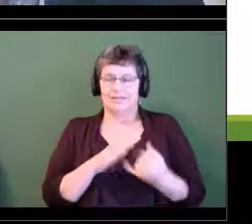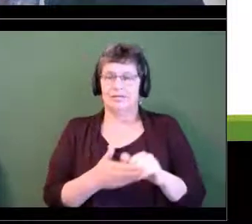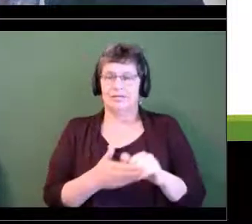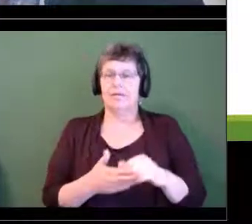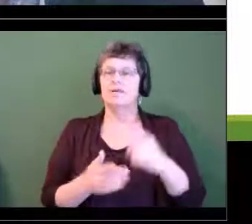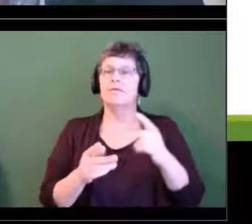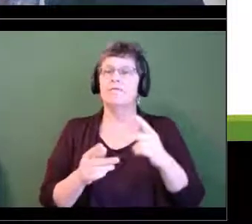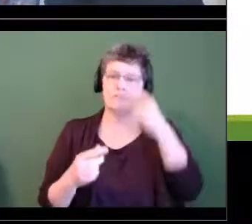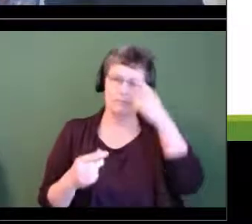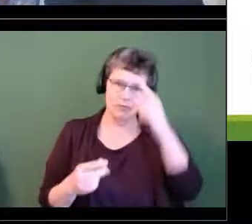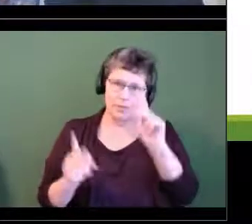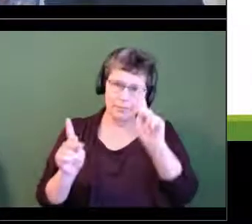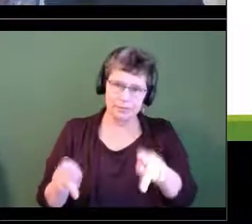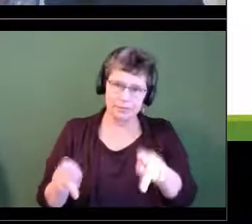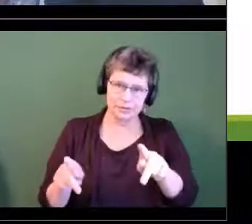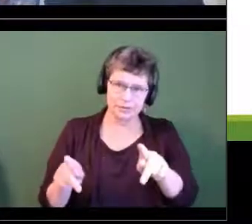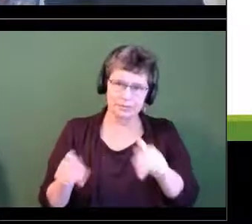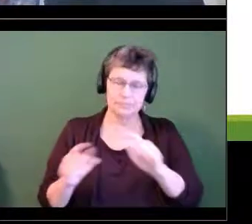Could I have the next slide?